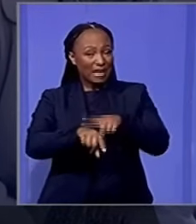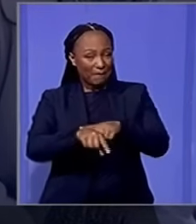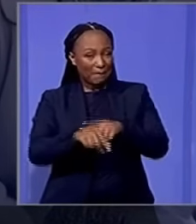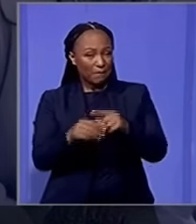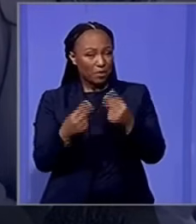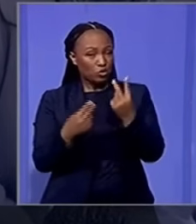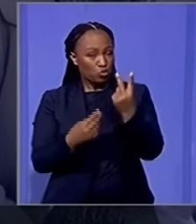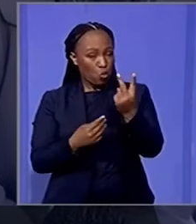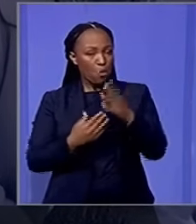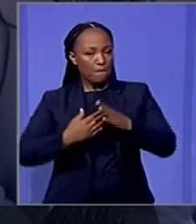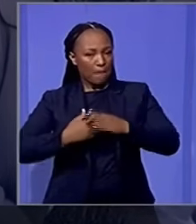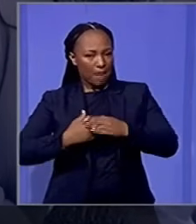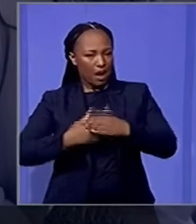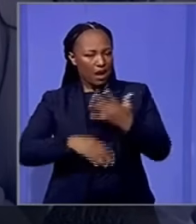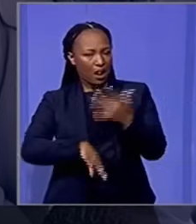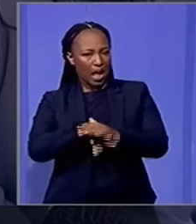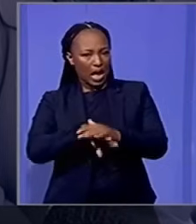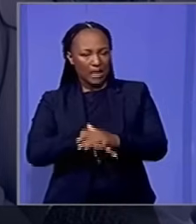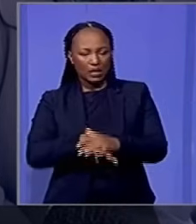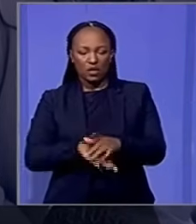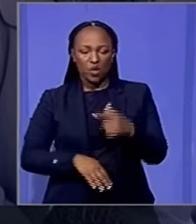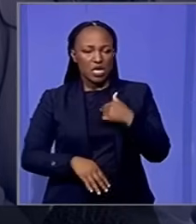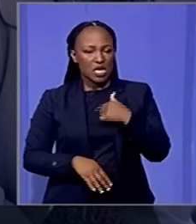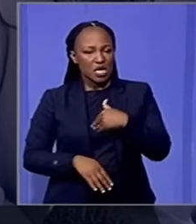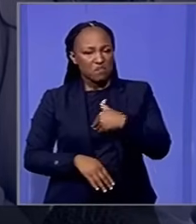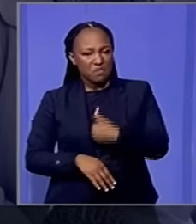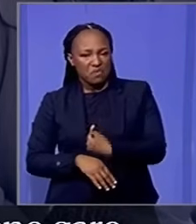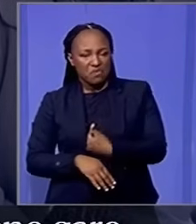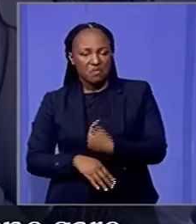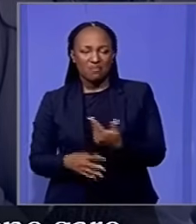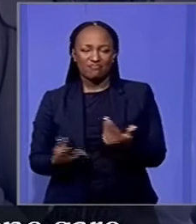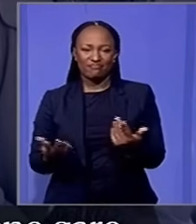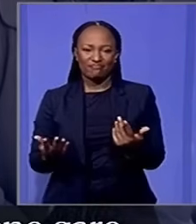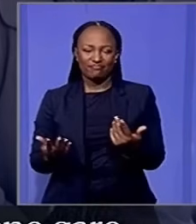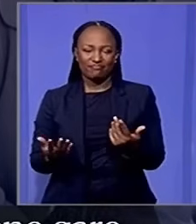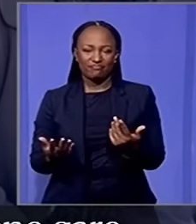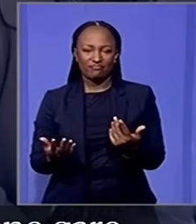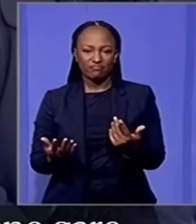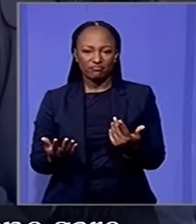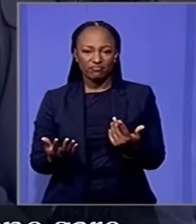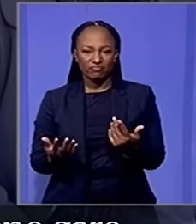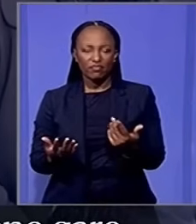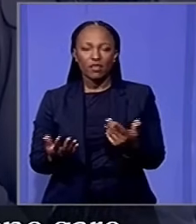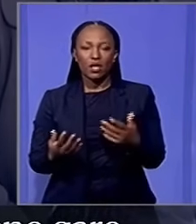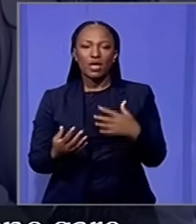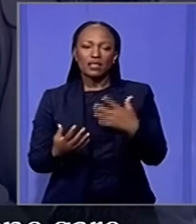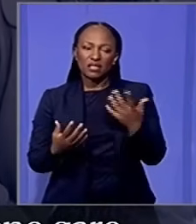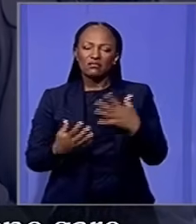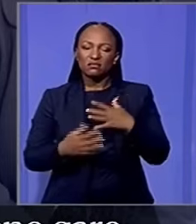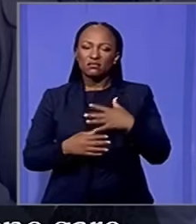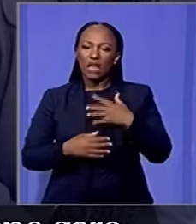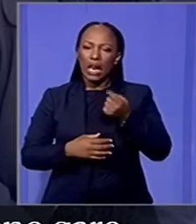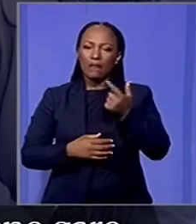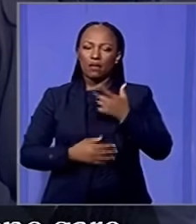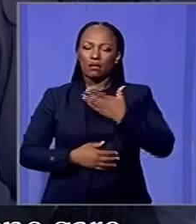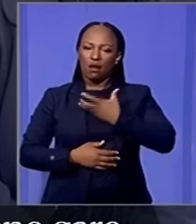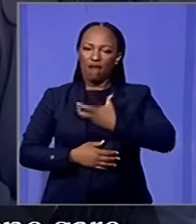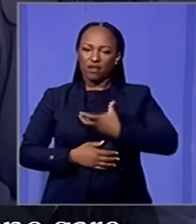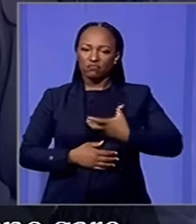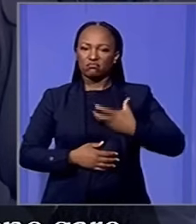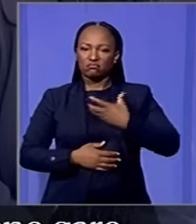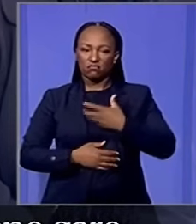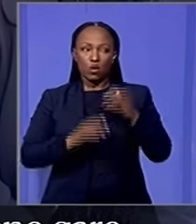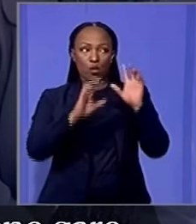teng ga ya re tshwara gabotse re no ba re thuša ke comfort e re humanang mo go